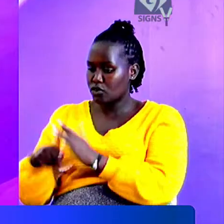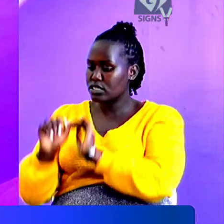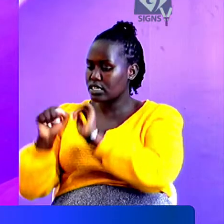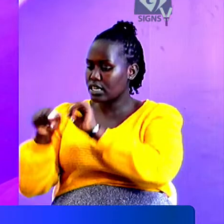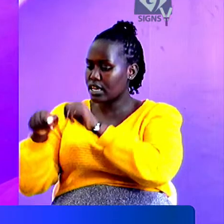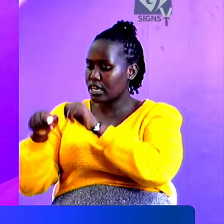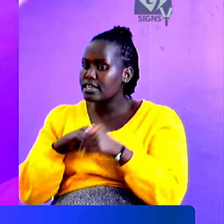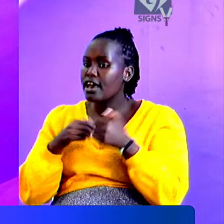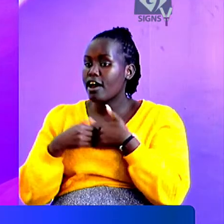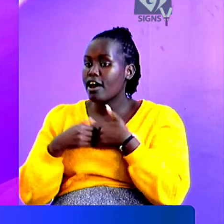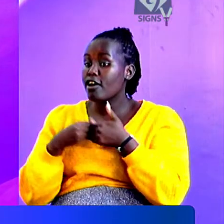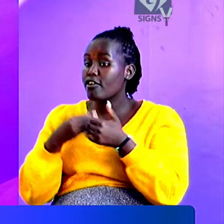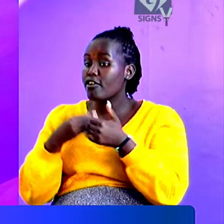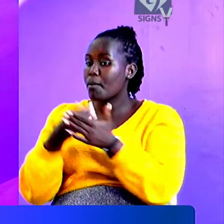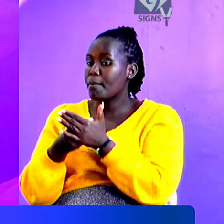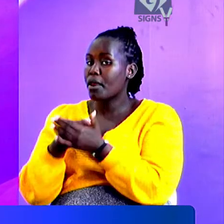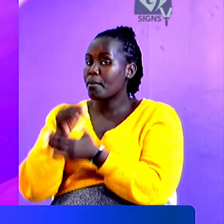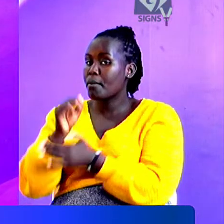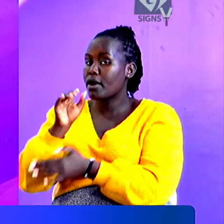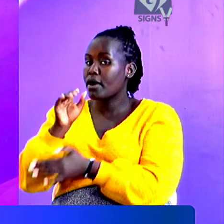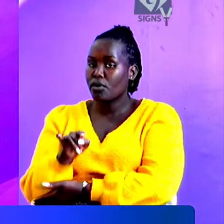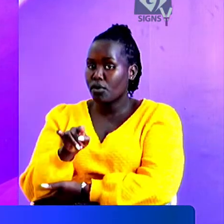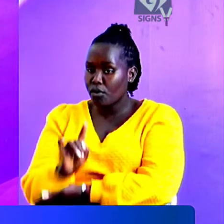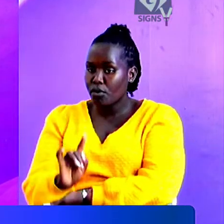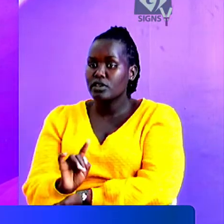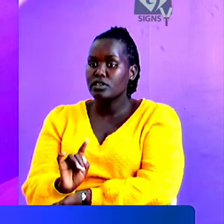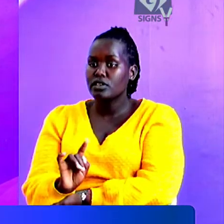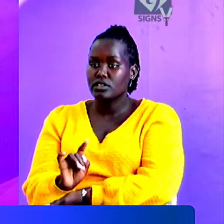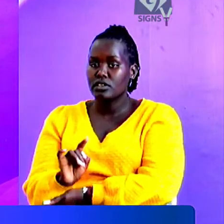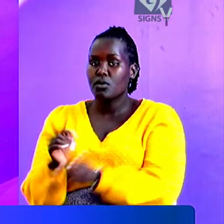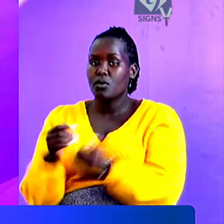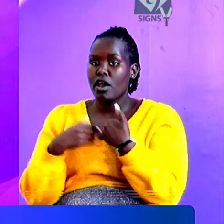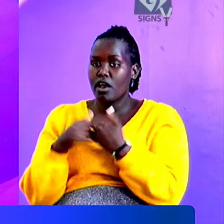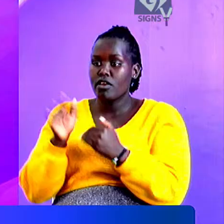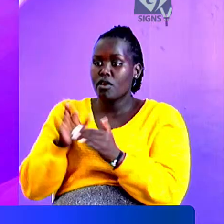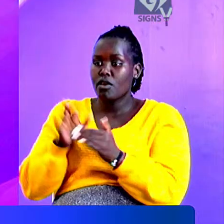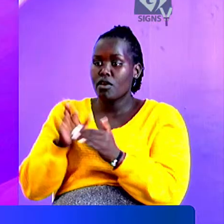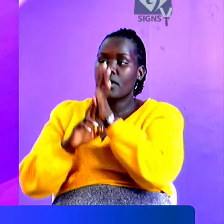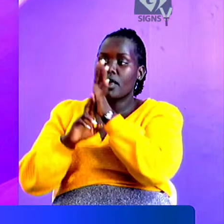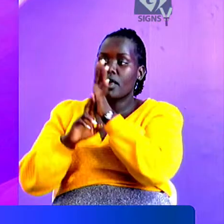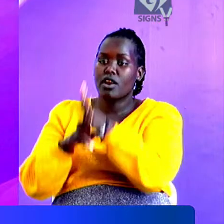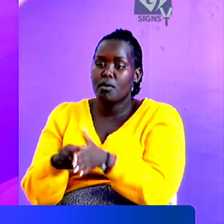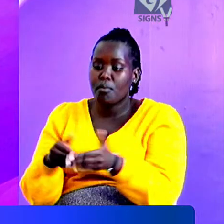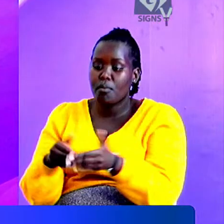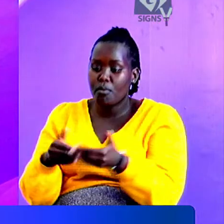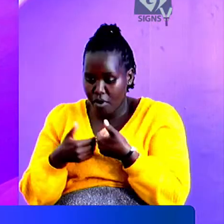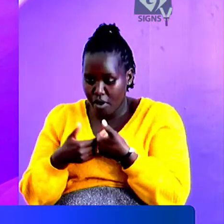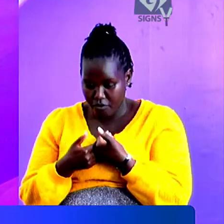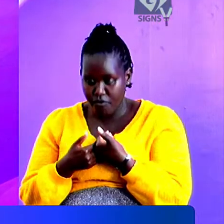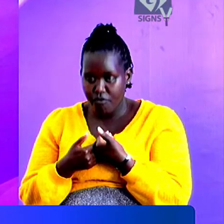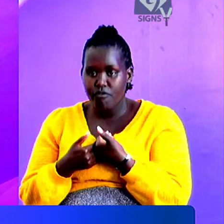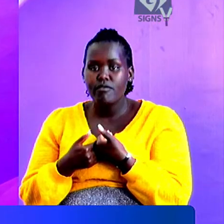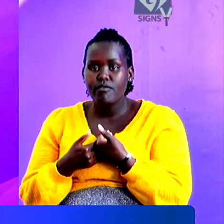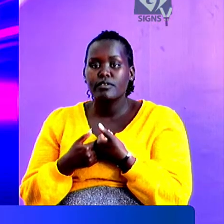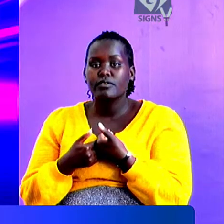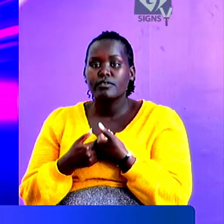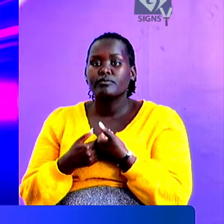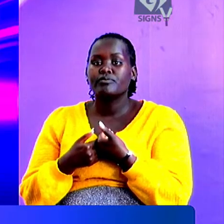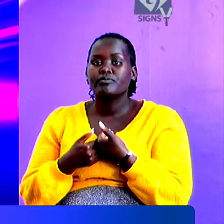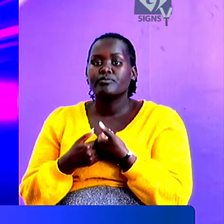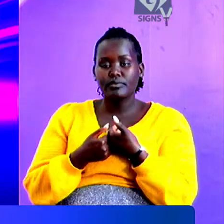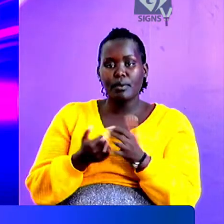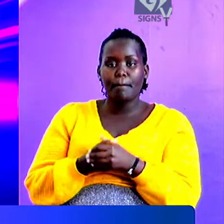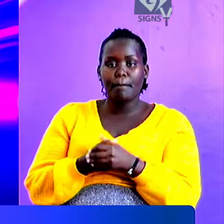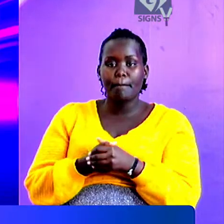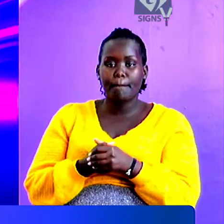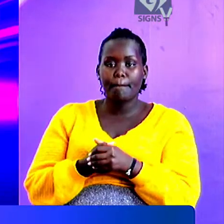know, we have GAF, Yeah. ile ya women rep. Yeah. We have a lot of money is here and there. a lot of The money. governor We gives have bursary,